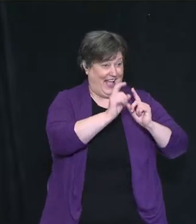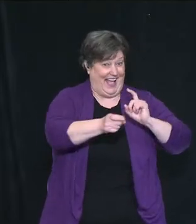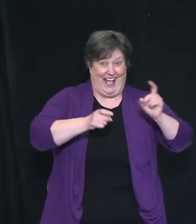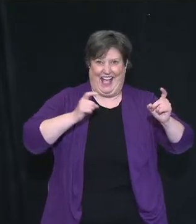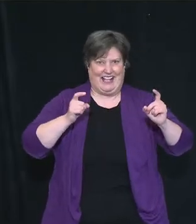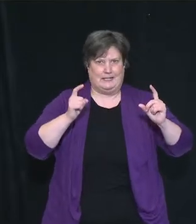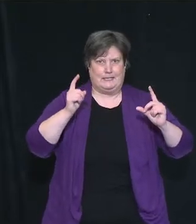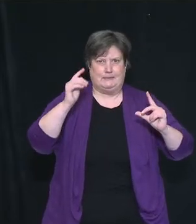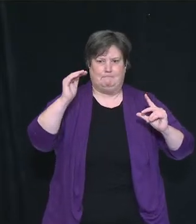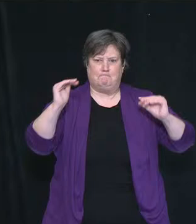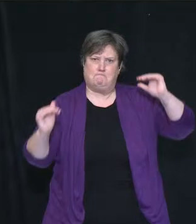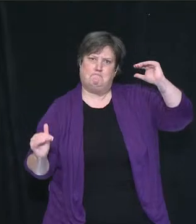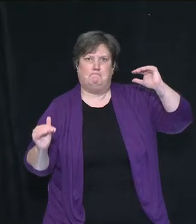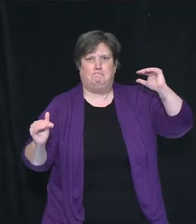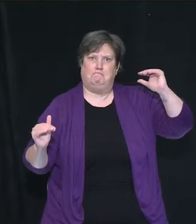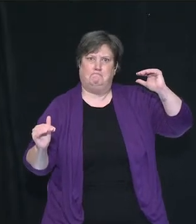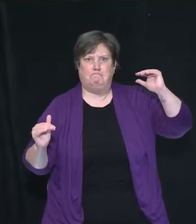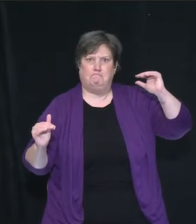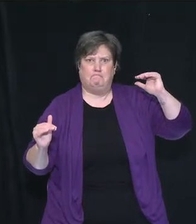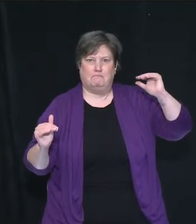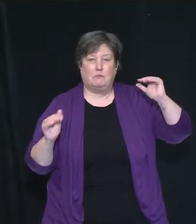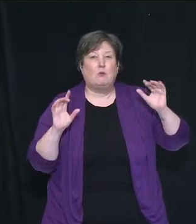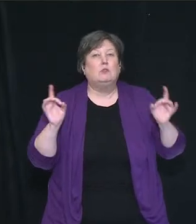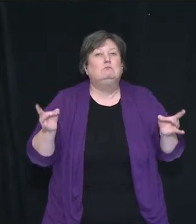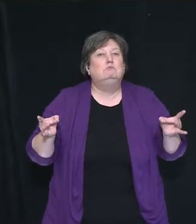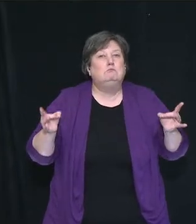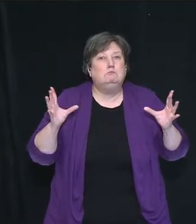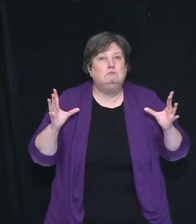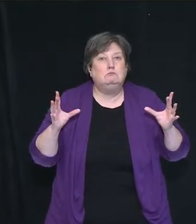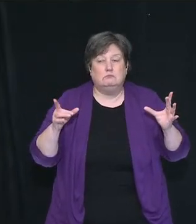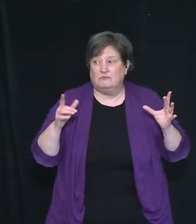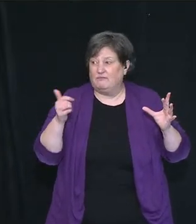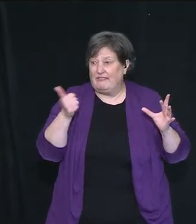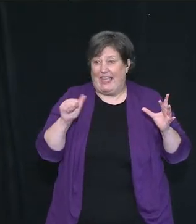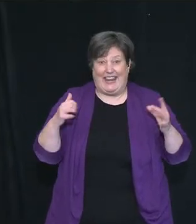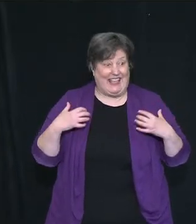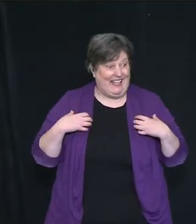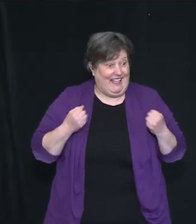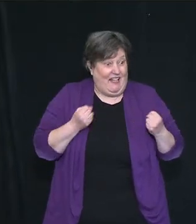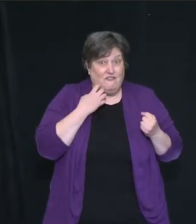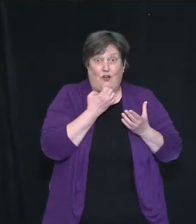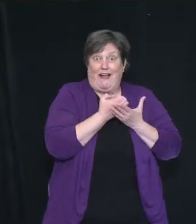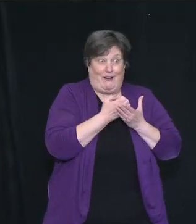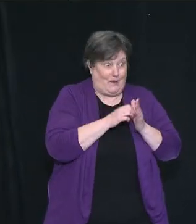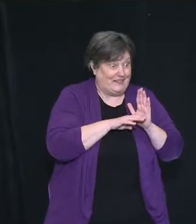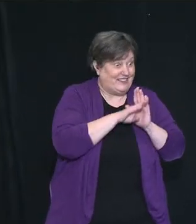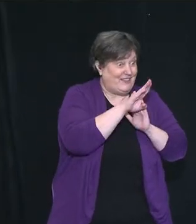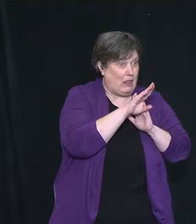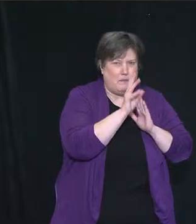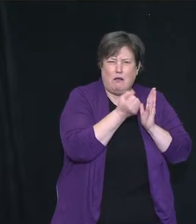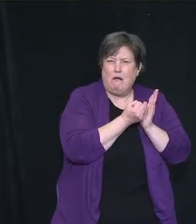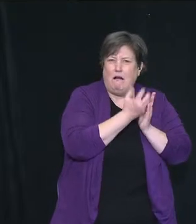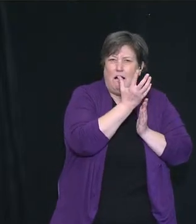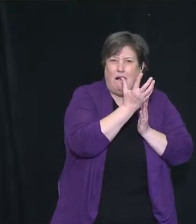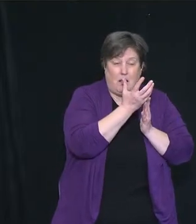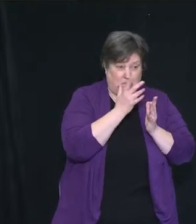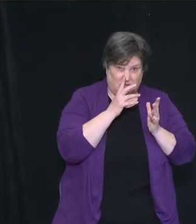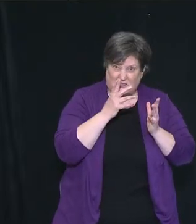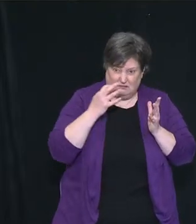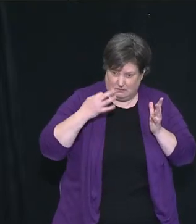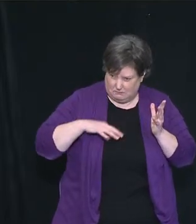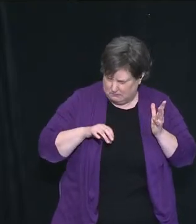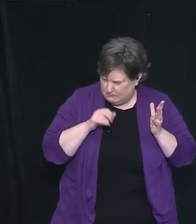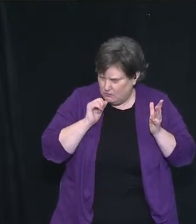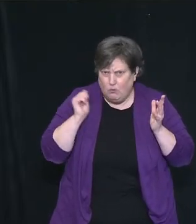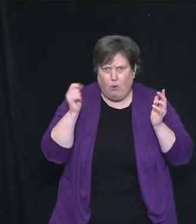It is scandalous that the well-being generated by economic development does not benefit all